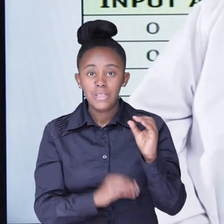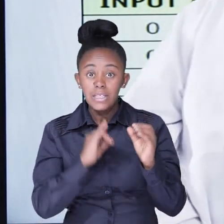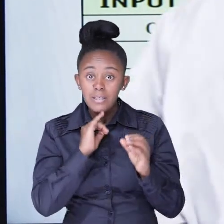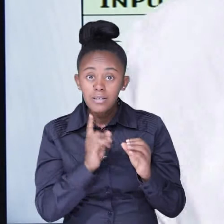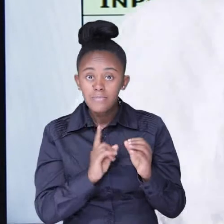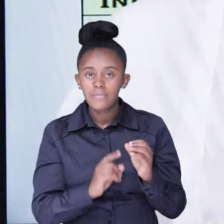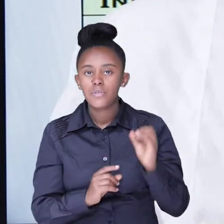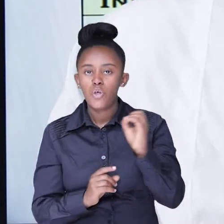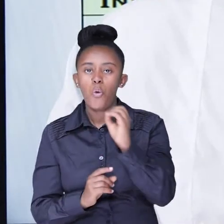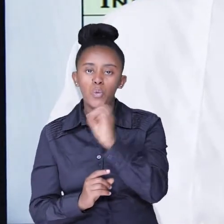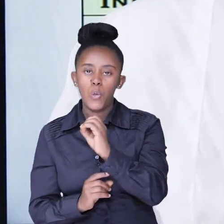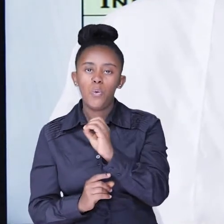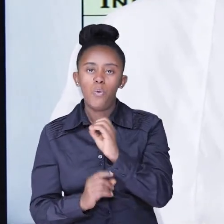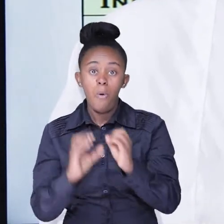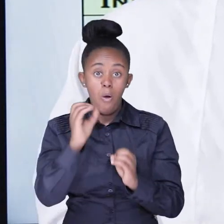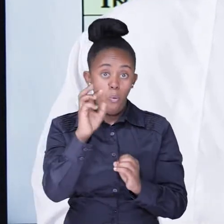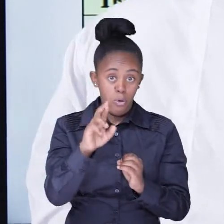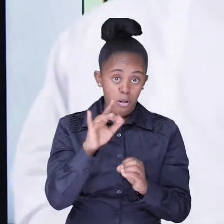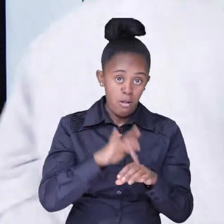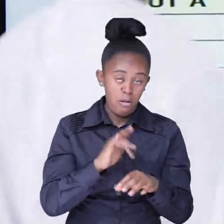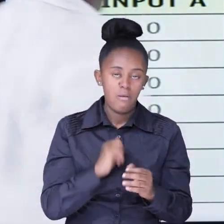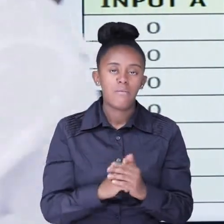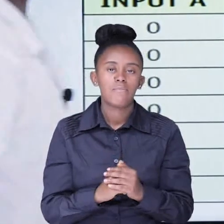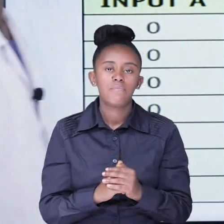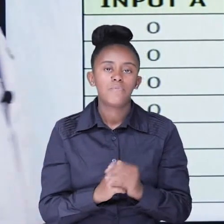is 0.